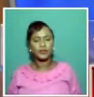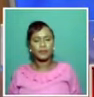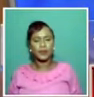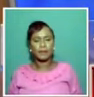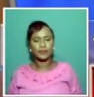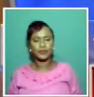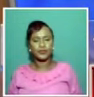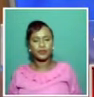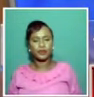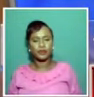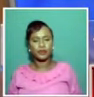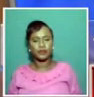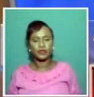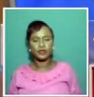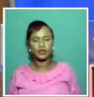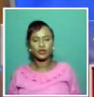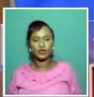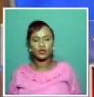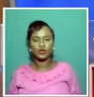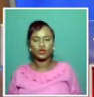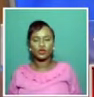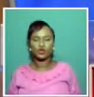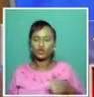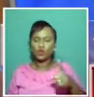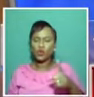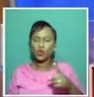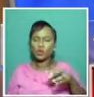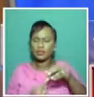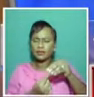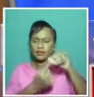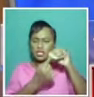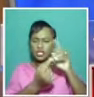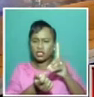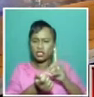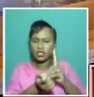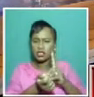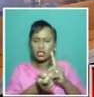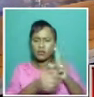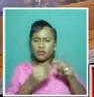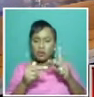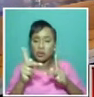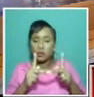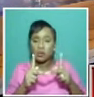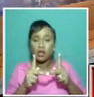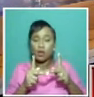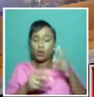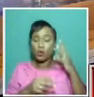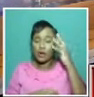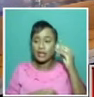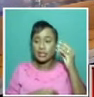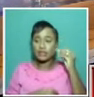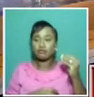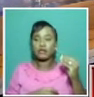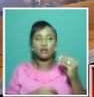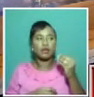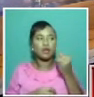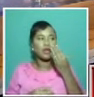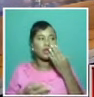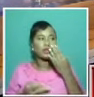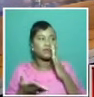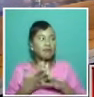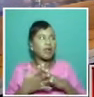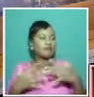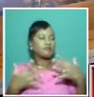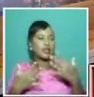as a clinical and forensic traumatologist, can you help us understand what is unfolding in this case? So right